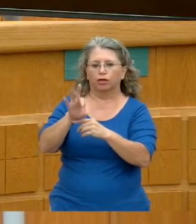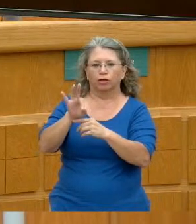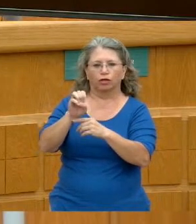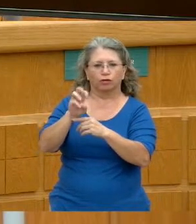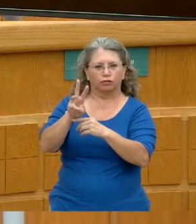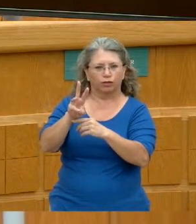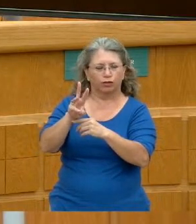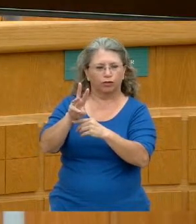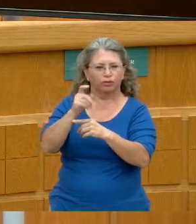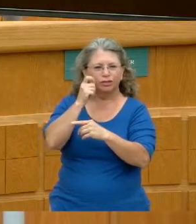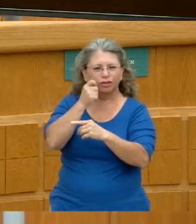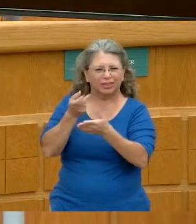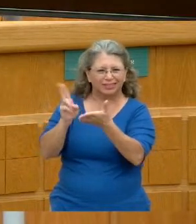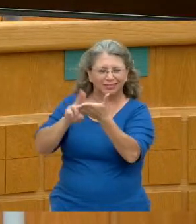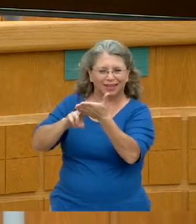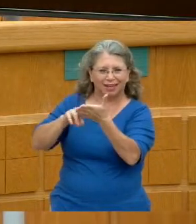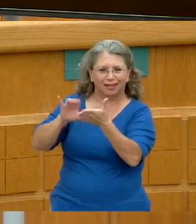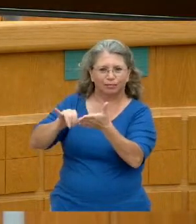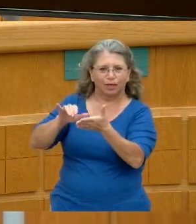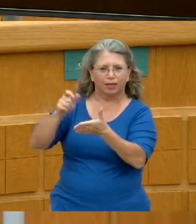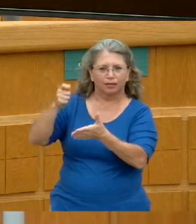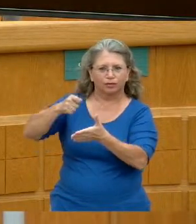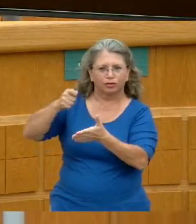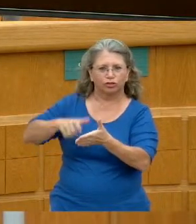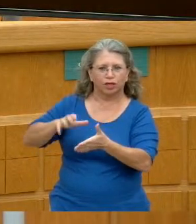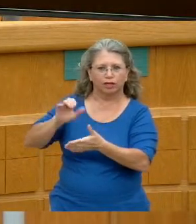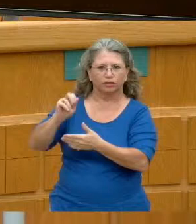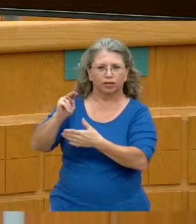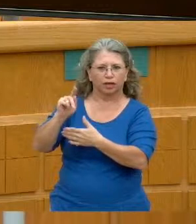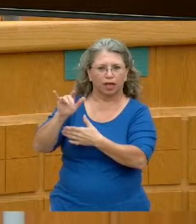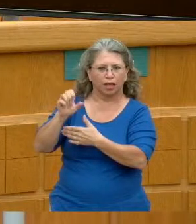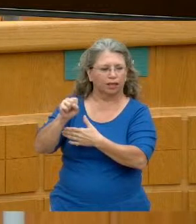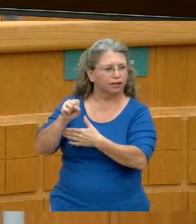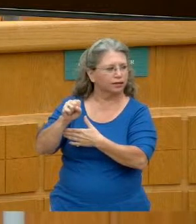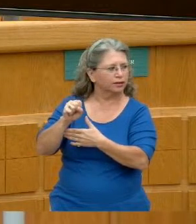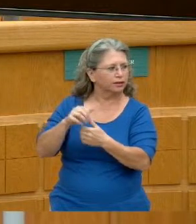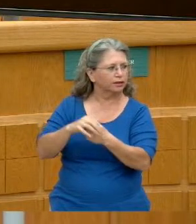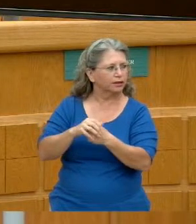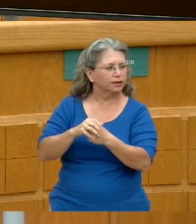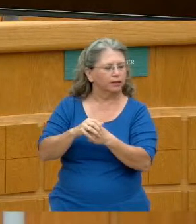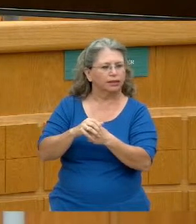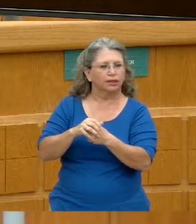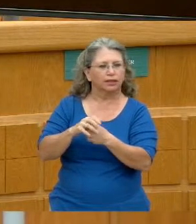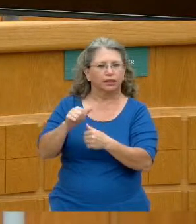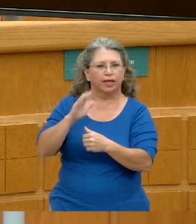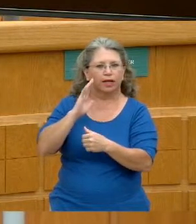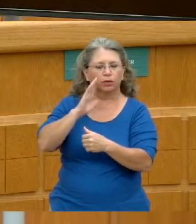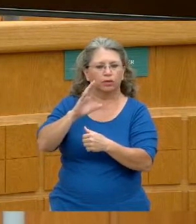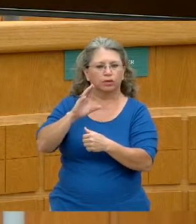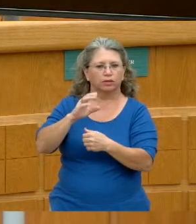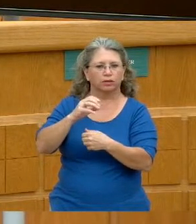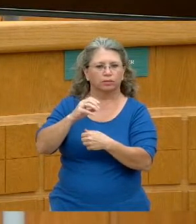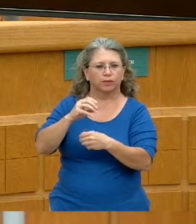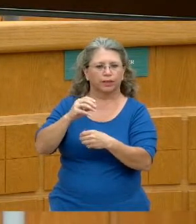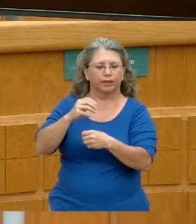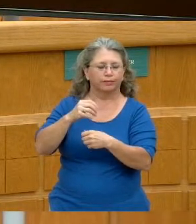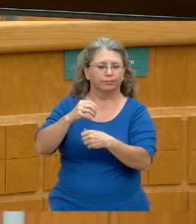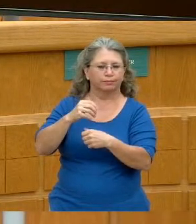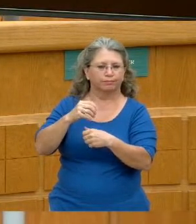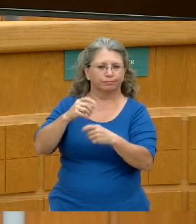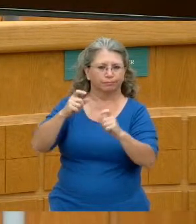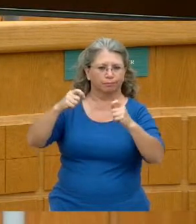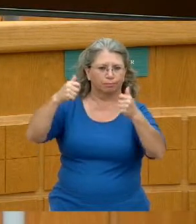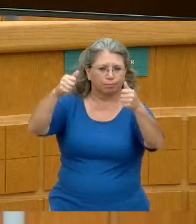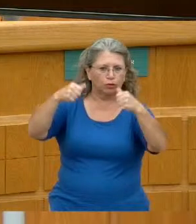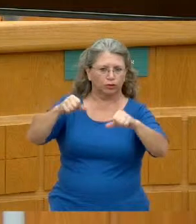here that was just signed by Judge Canales. That's going to be made available to the public as we speak.